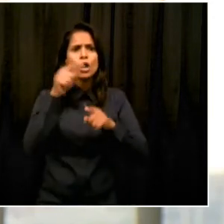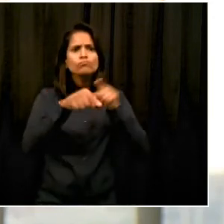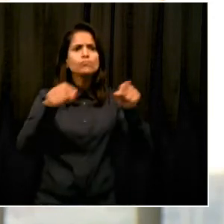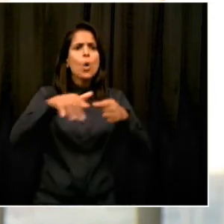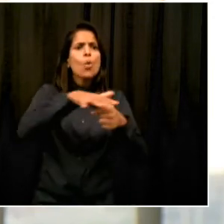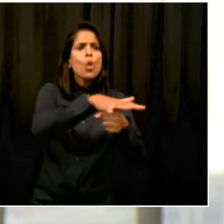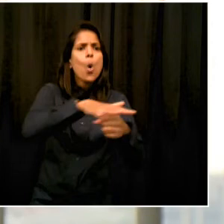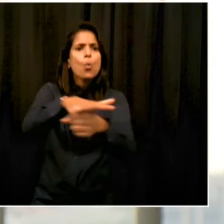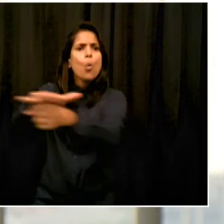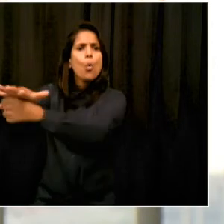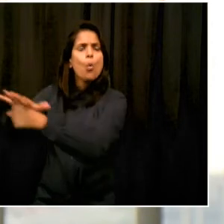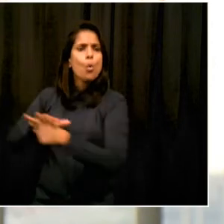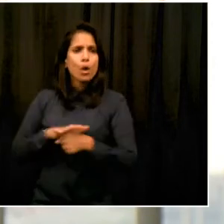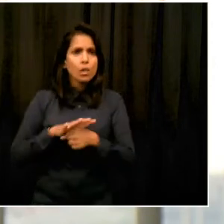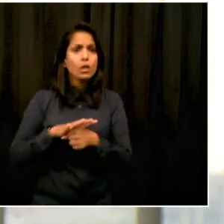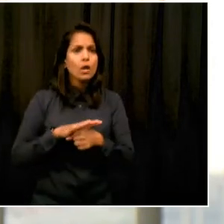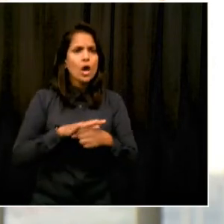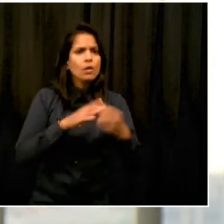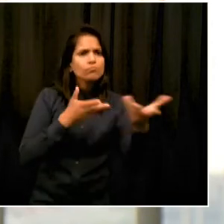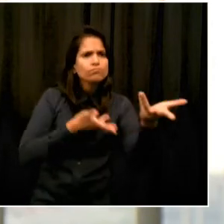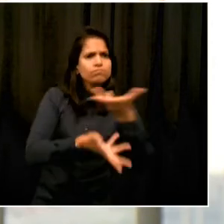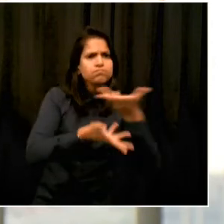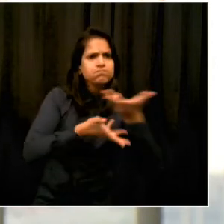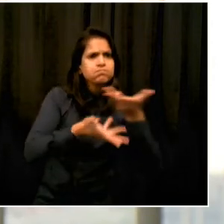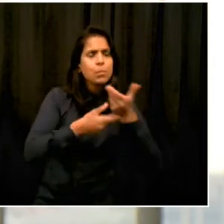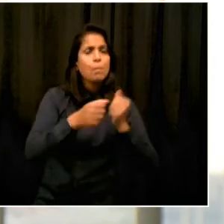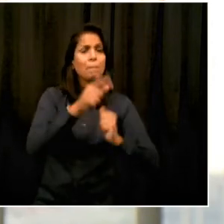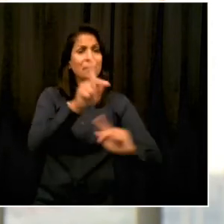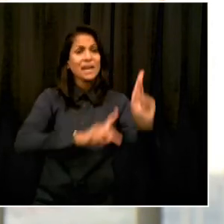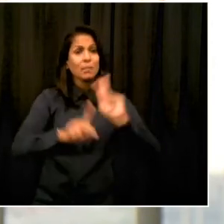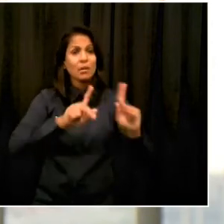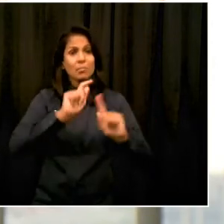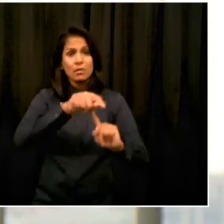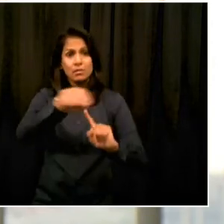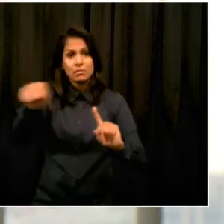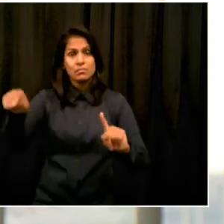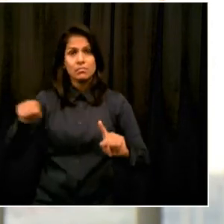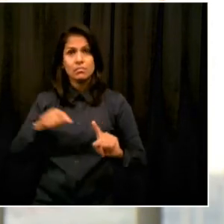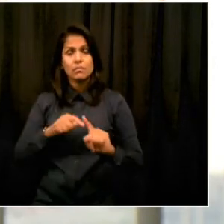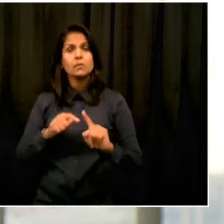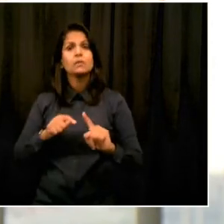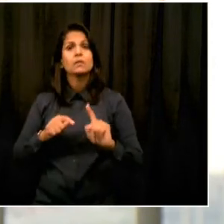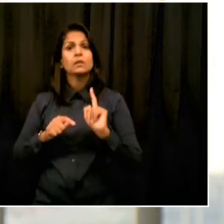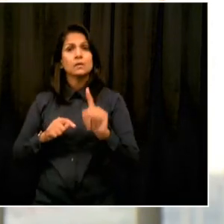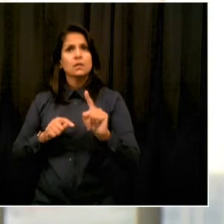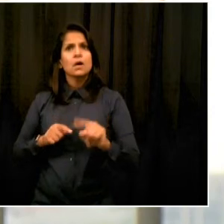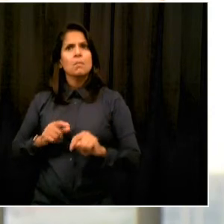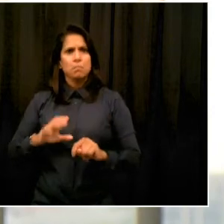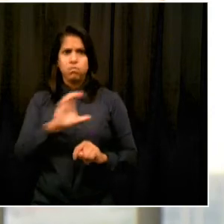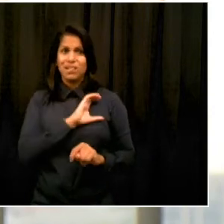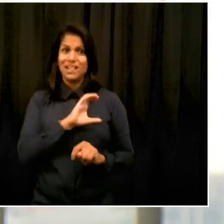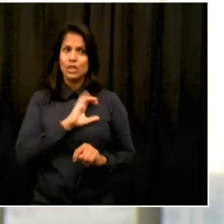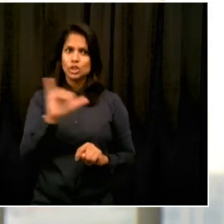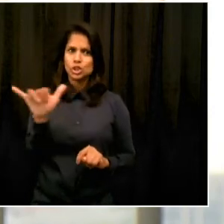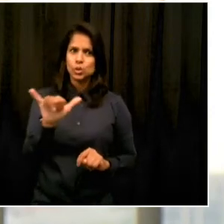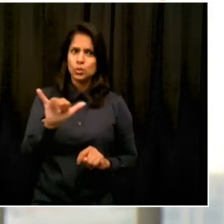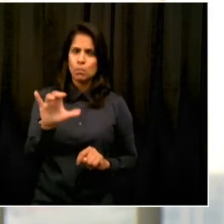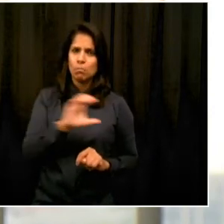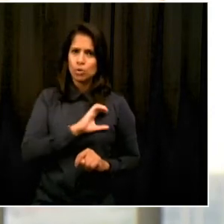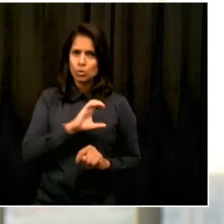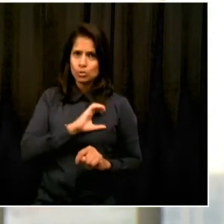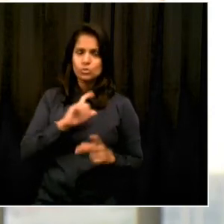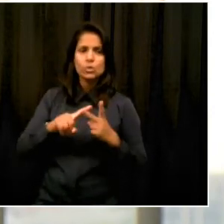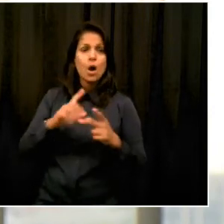solution is to work with communities, and that's what neighborhood policing is all about. But again, today is to talk about a bigger structure, a